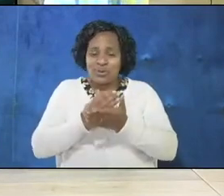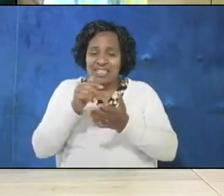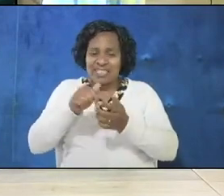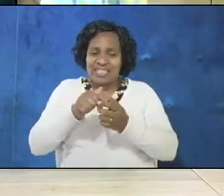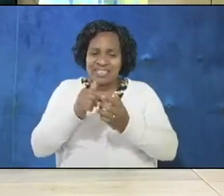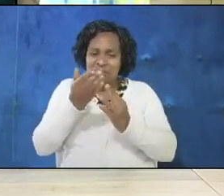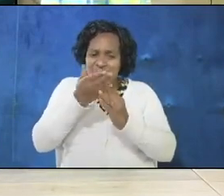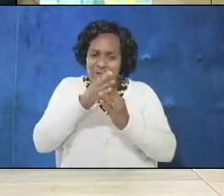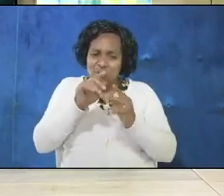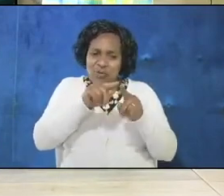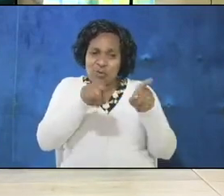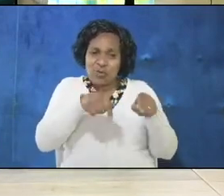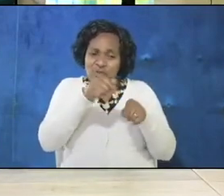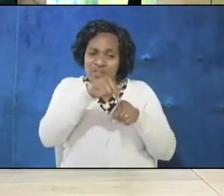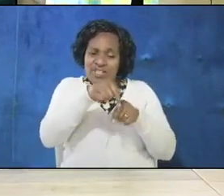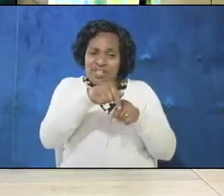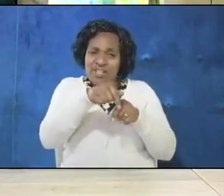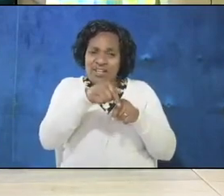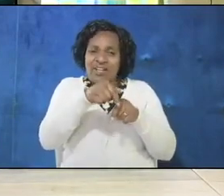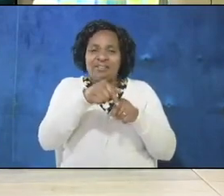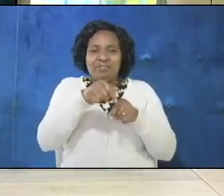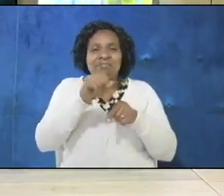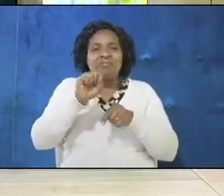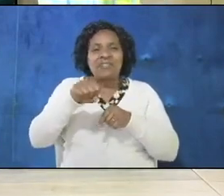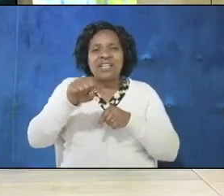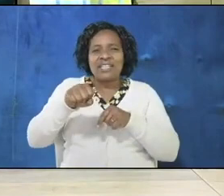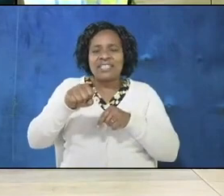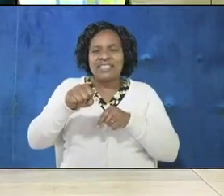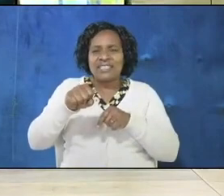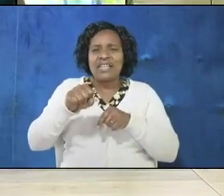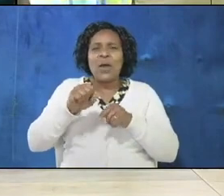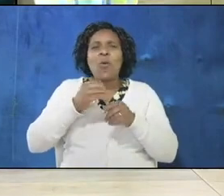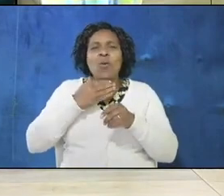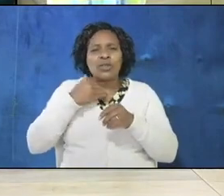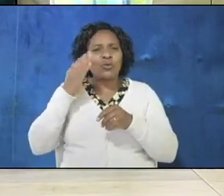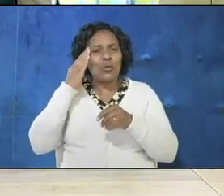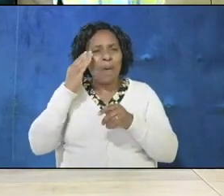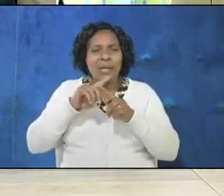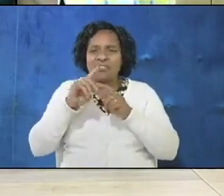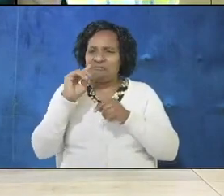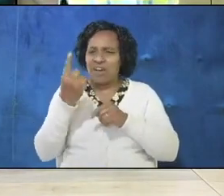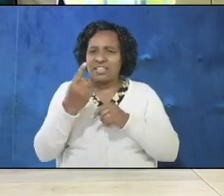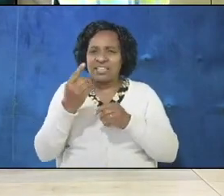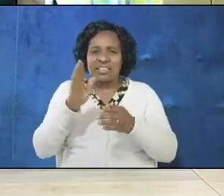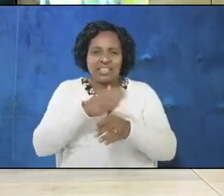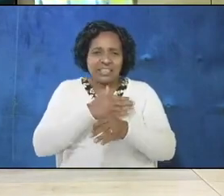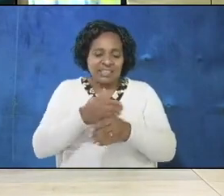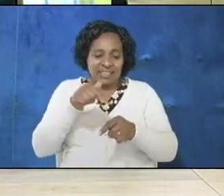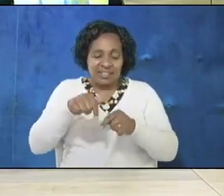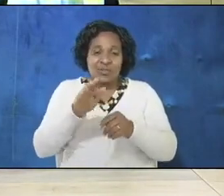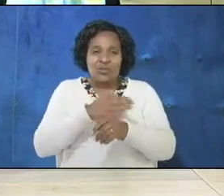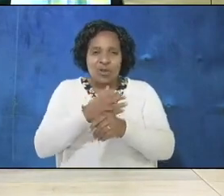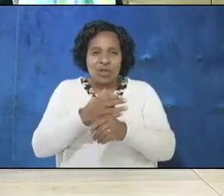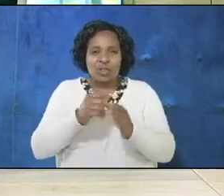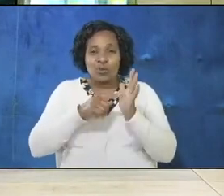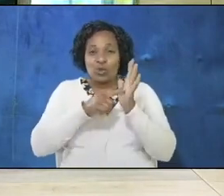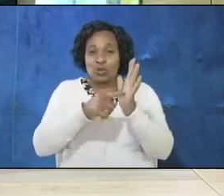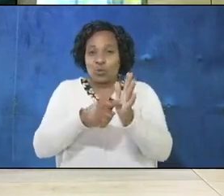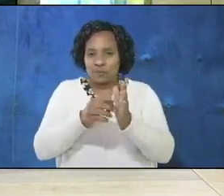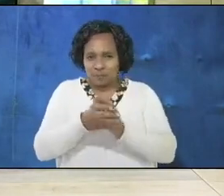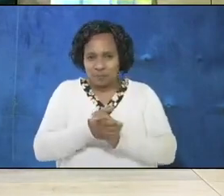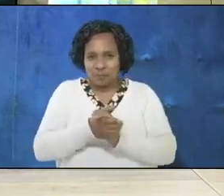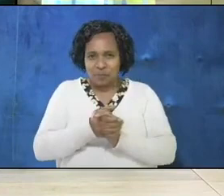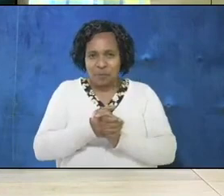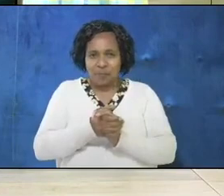middle of this room. Oh, yes, I'd love to. But first, let's sing this song as we go to show them.